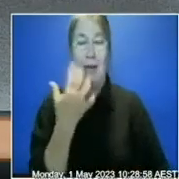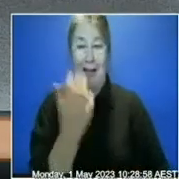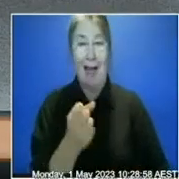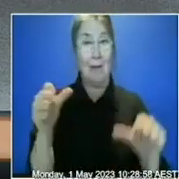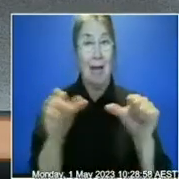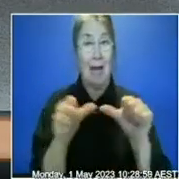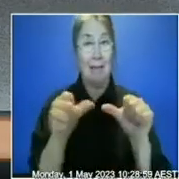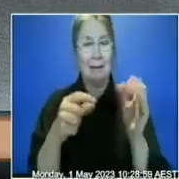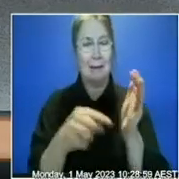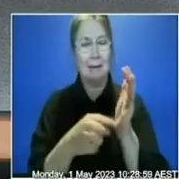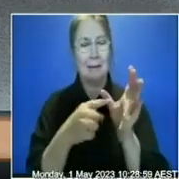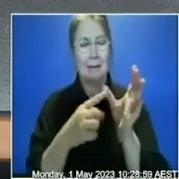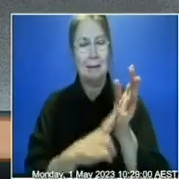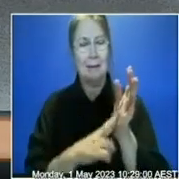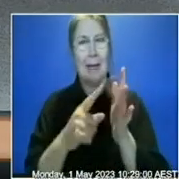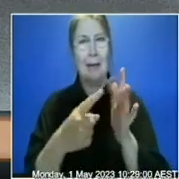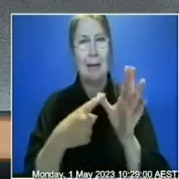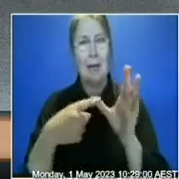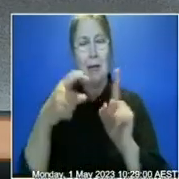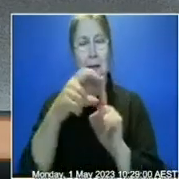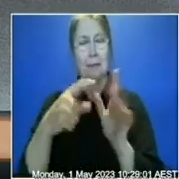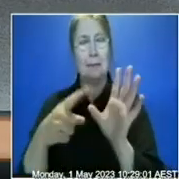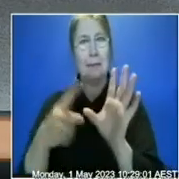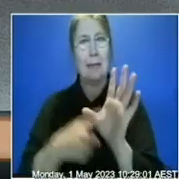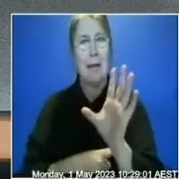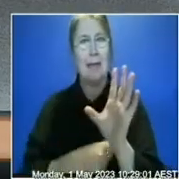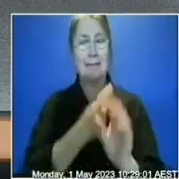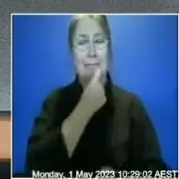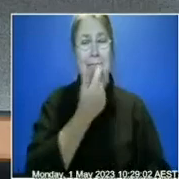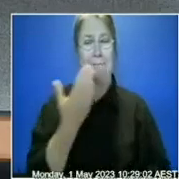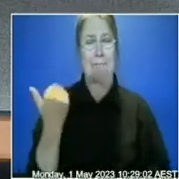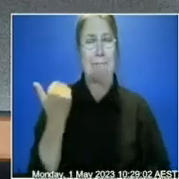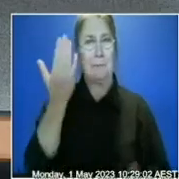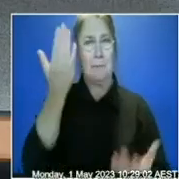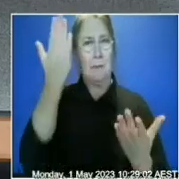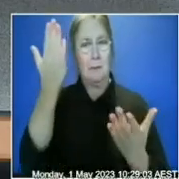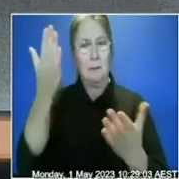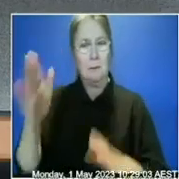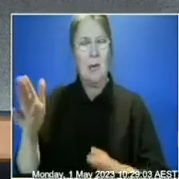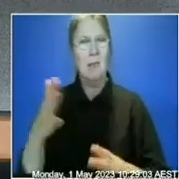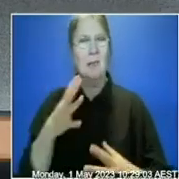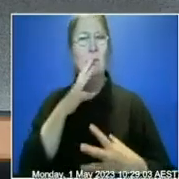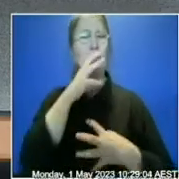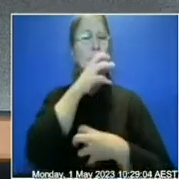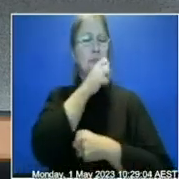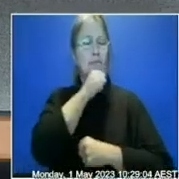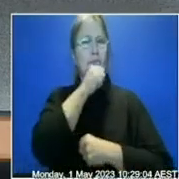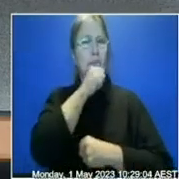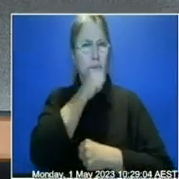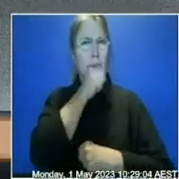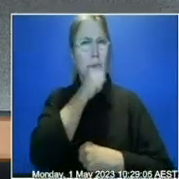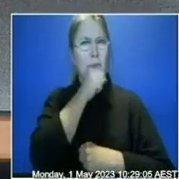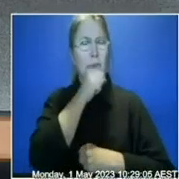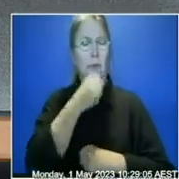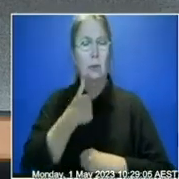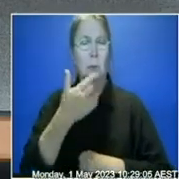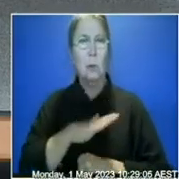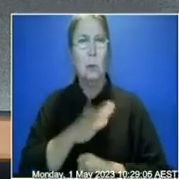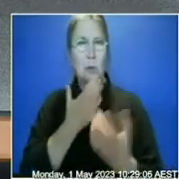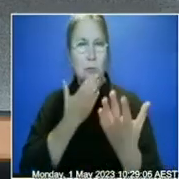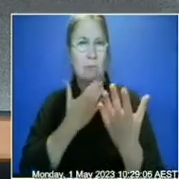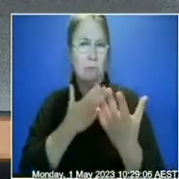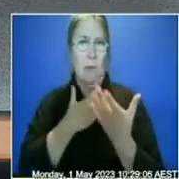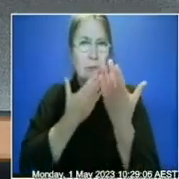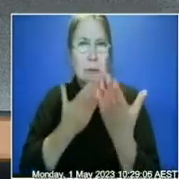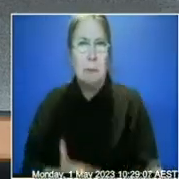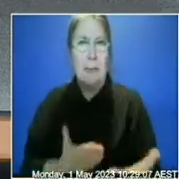my deepest condolences to the Day family and recognise that some of what we might talk about in responding on this issue could be triggering